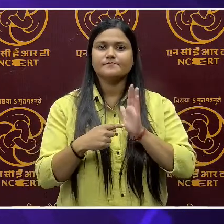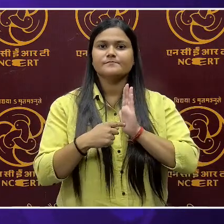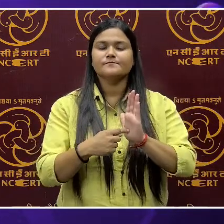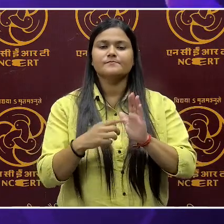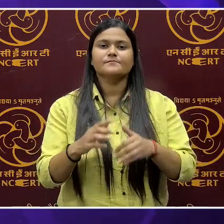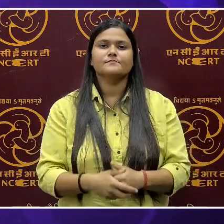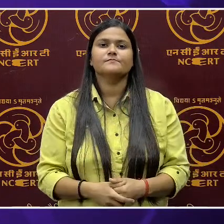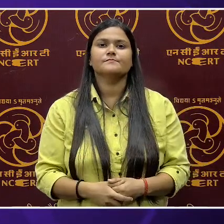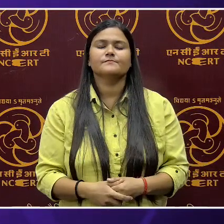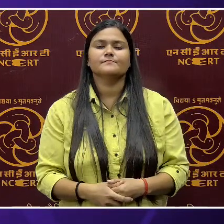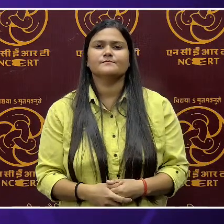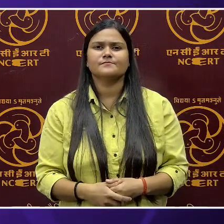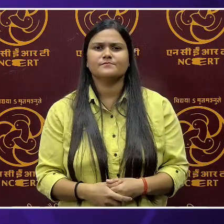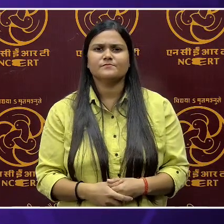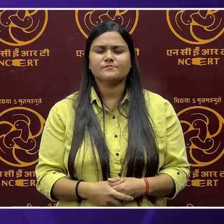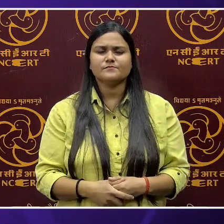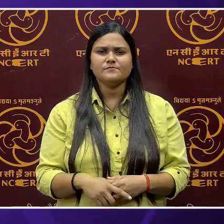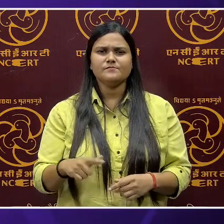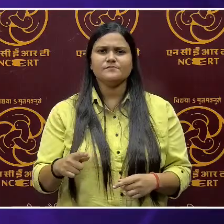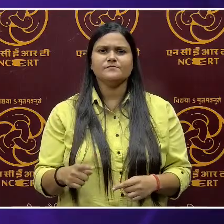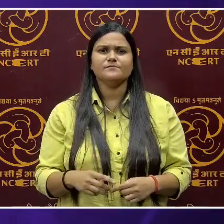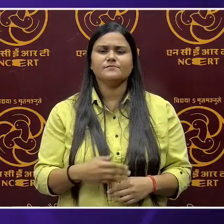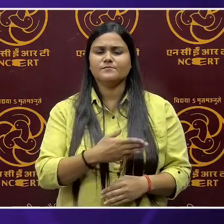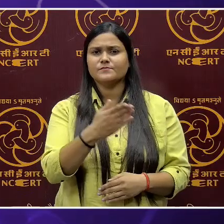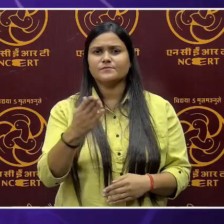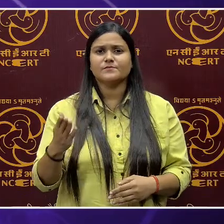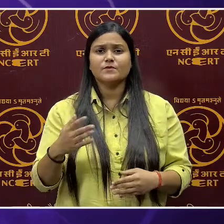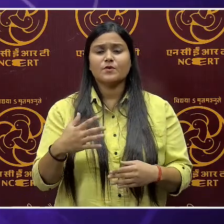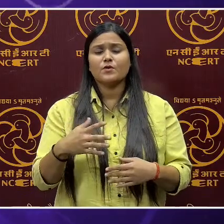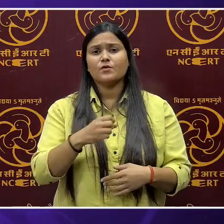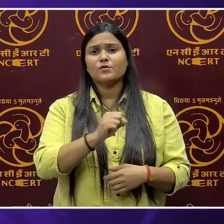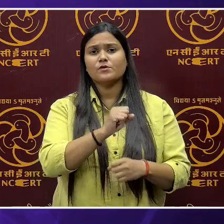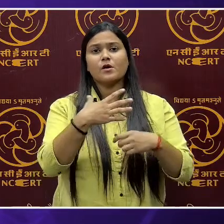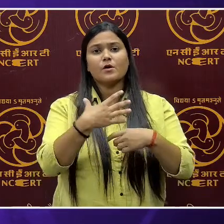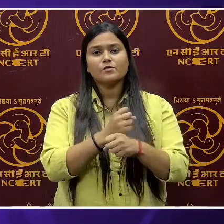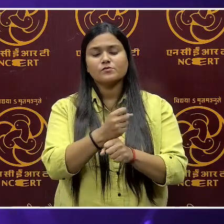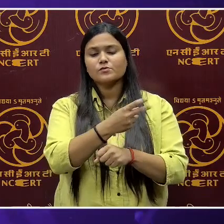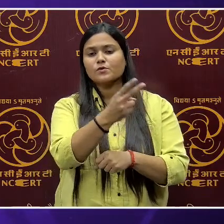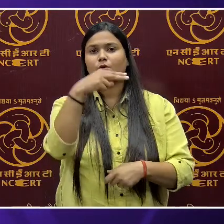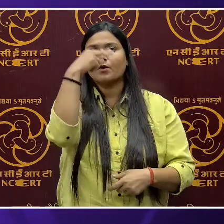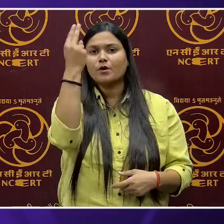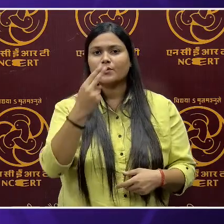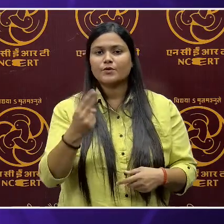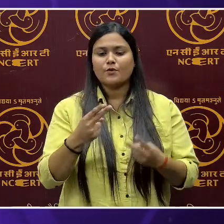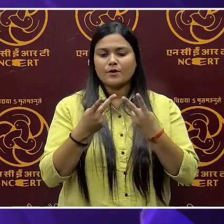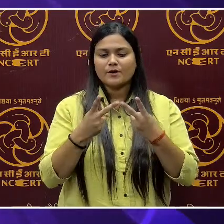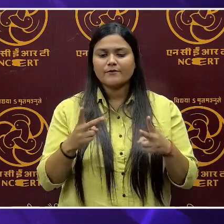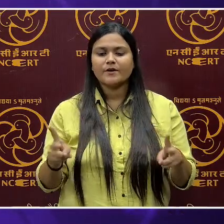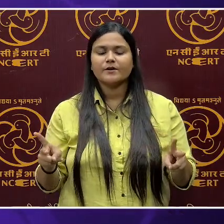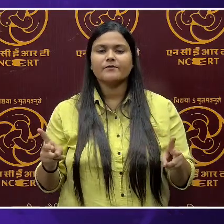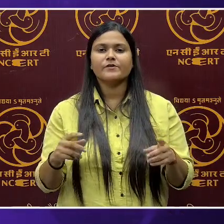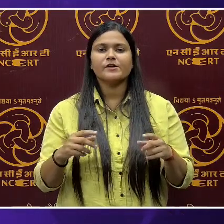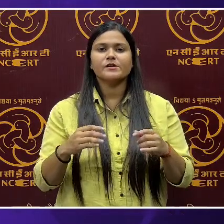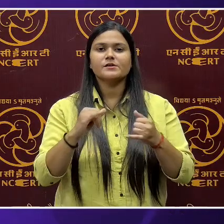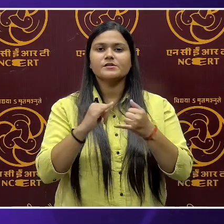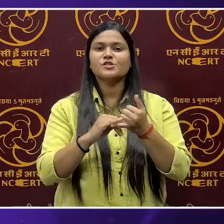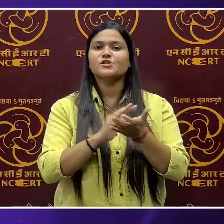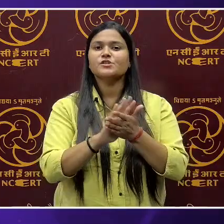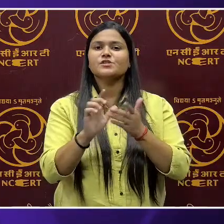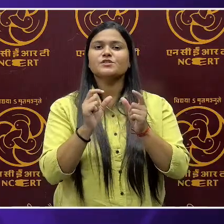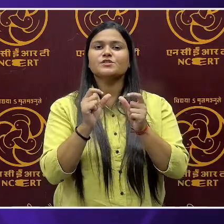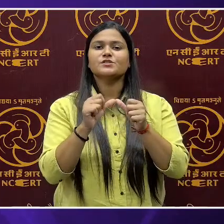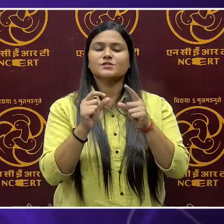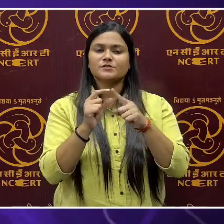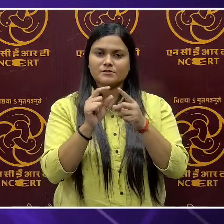exercise before that. Okay. The students can also be made to draw different tank shapes, and